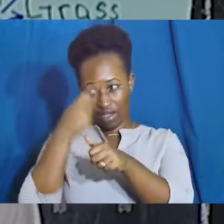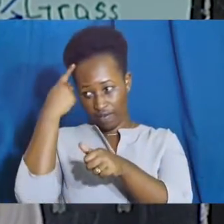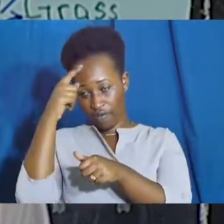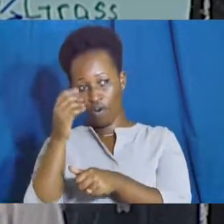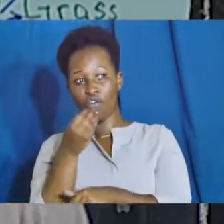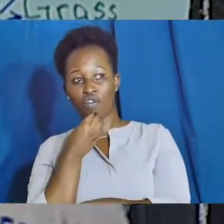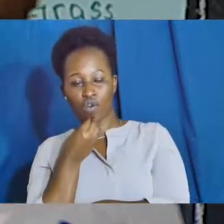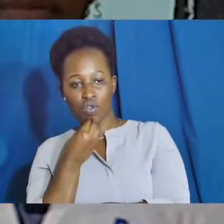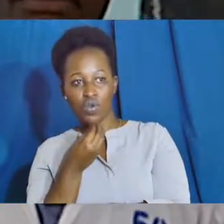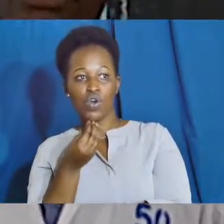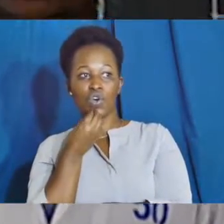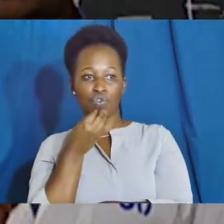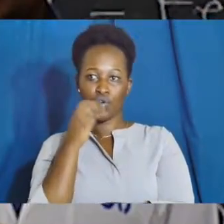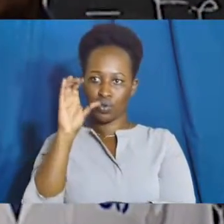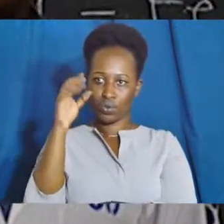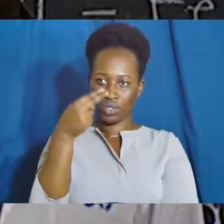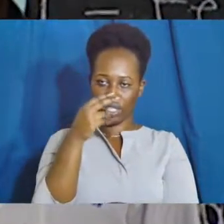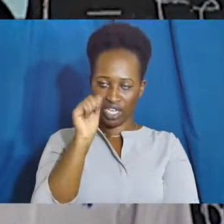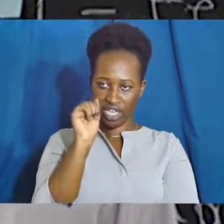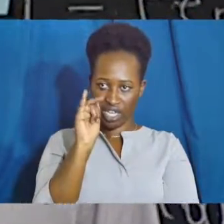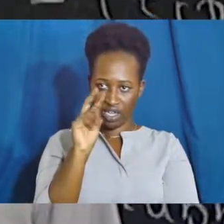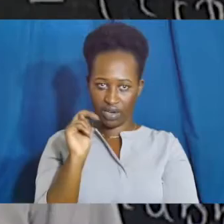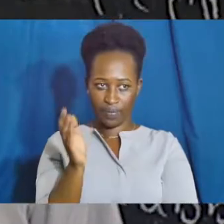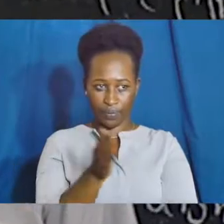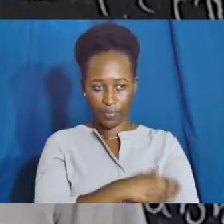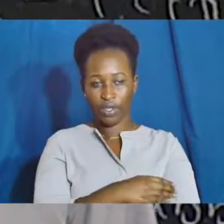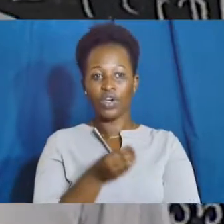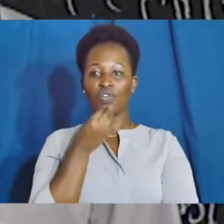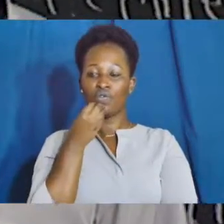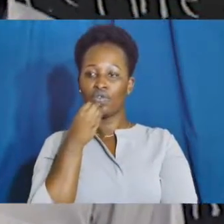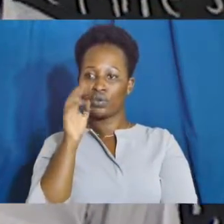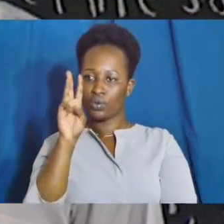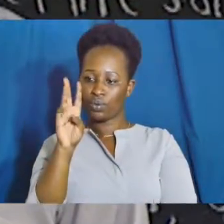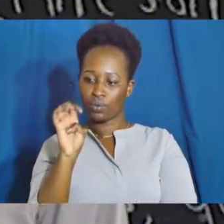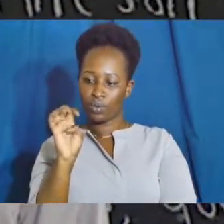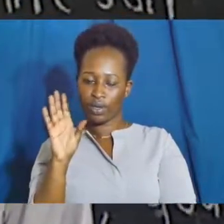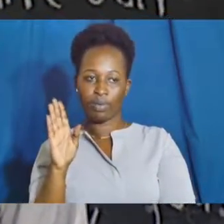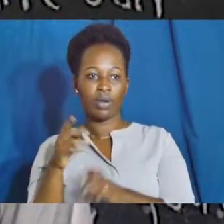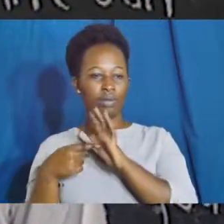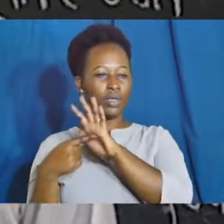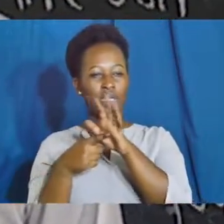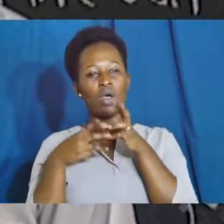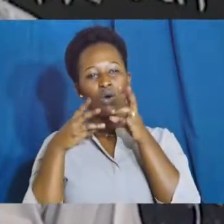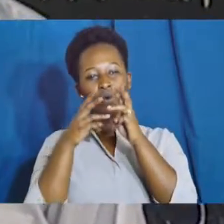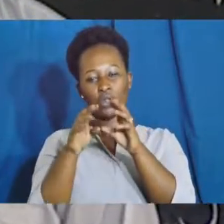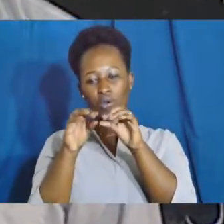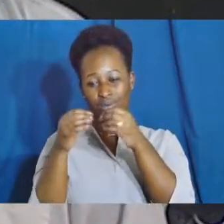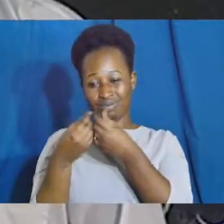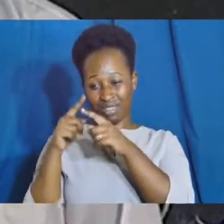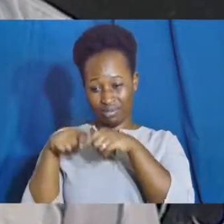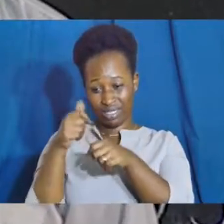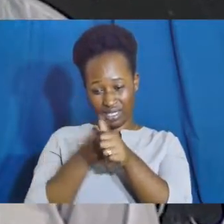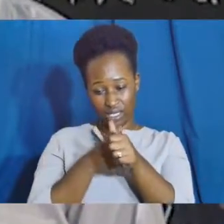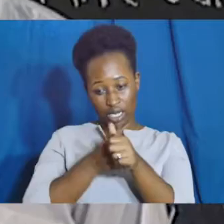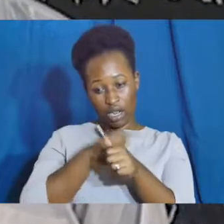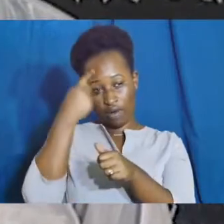chain, food web show how organisms depend on each other for food, but they have